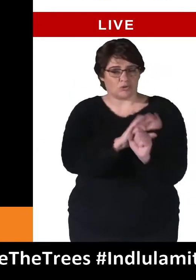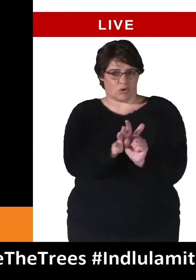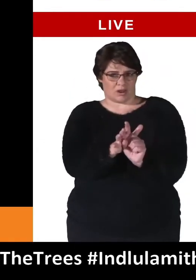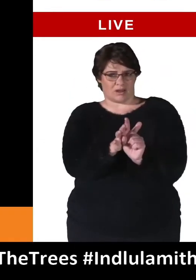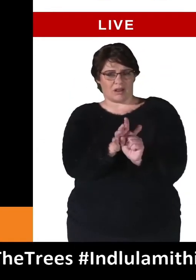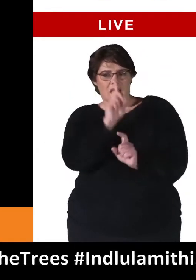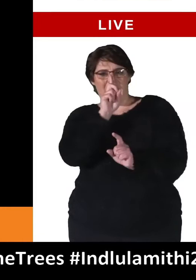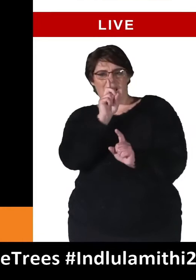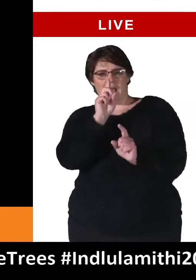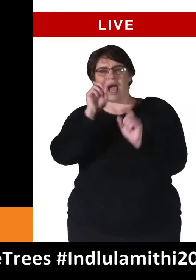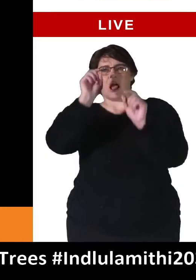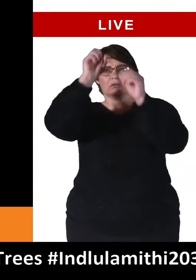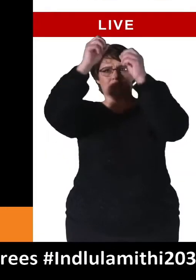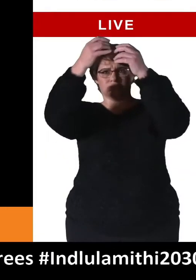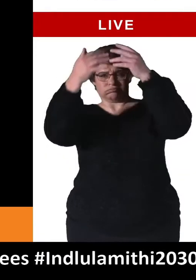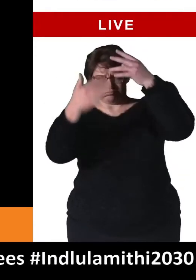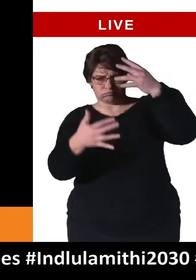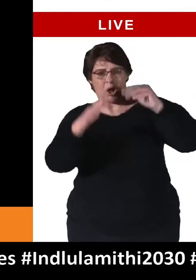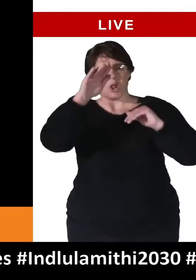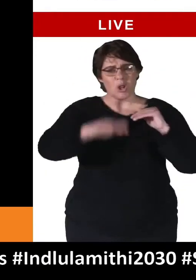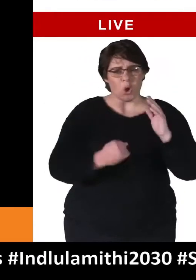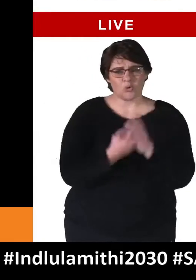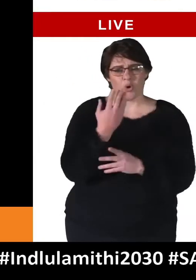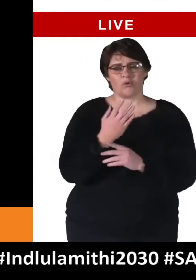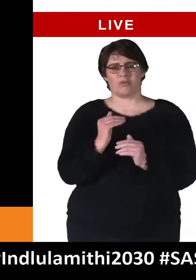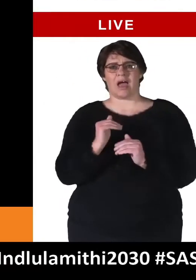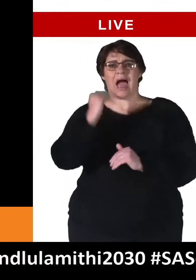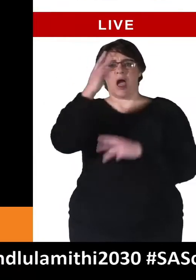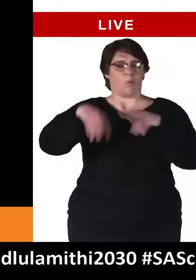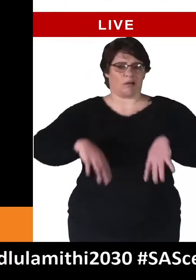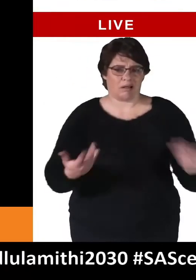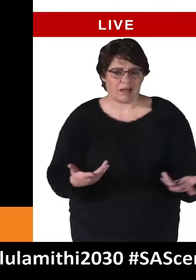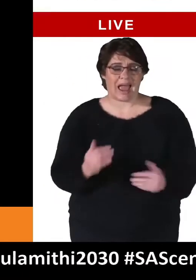on trickle-down outcomes of low growth, high unemployment,